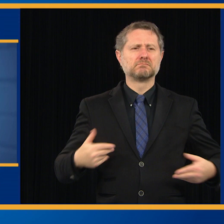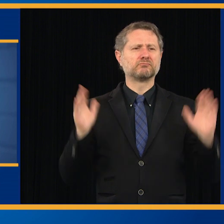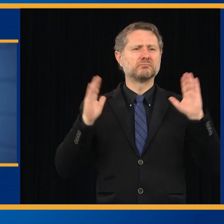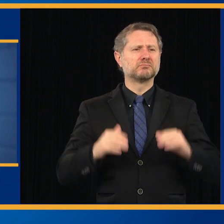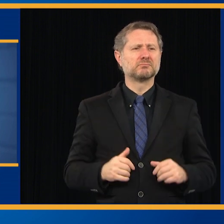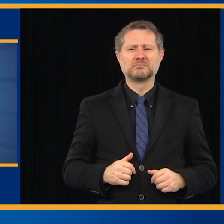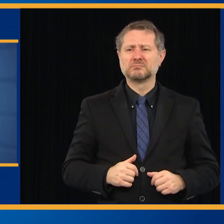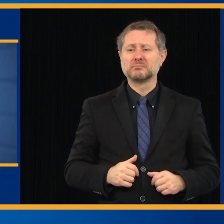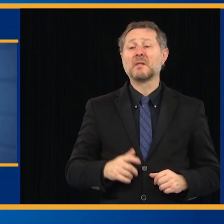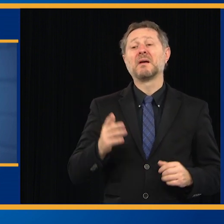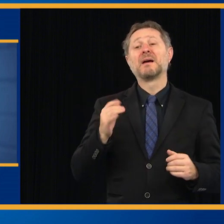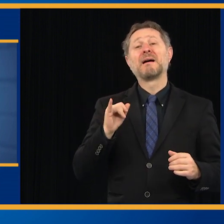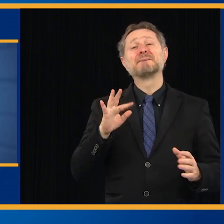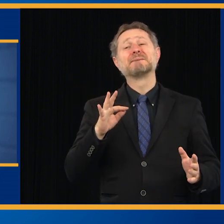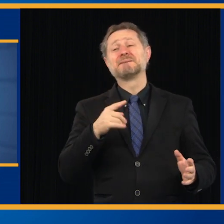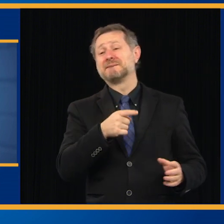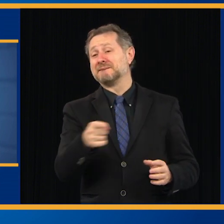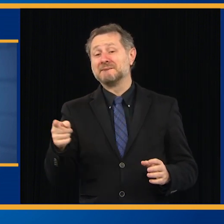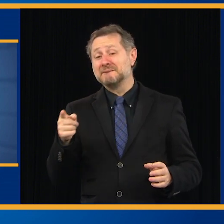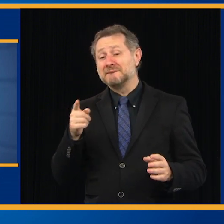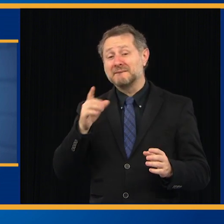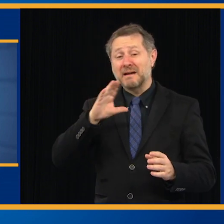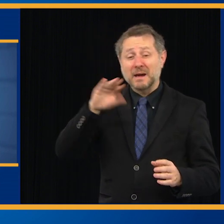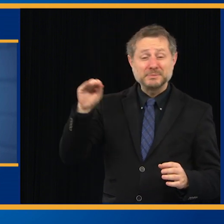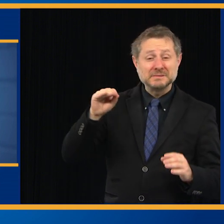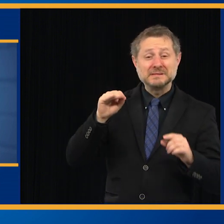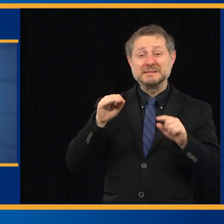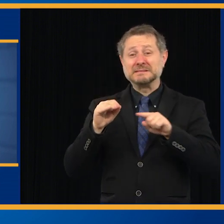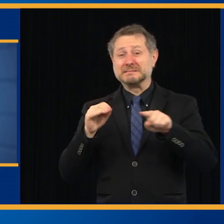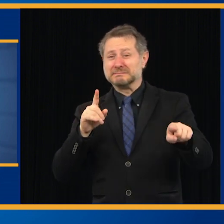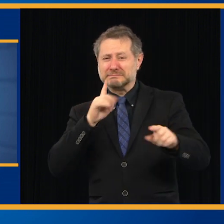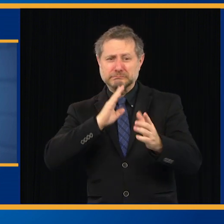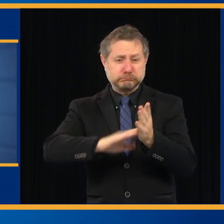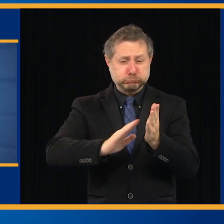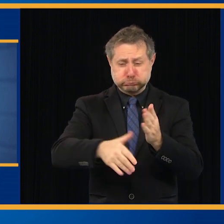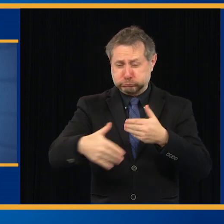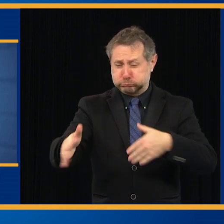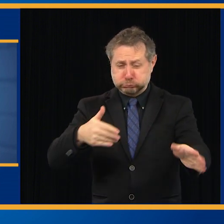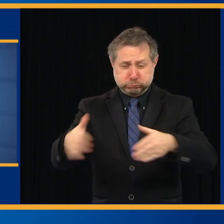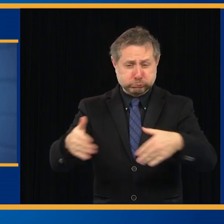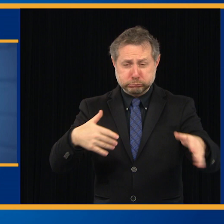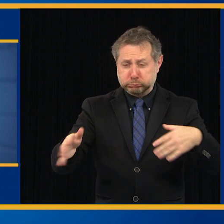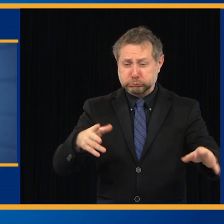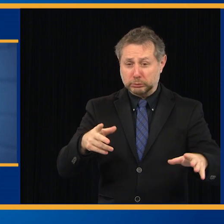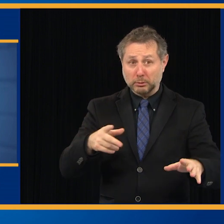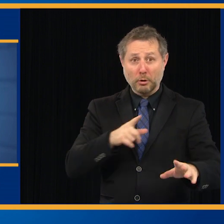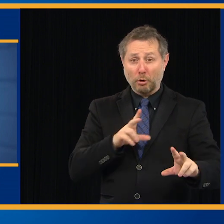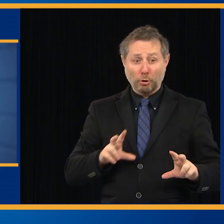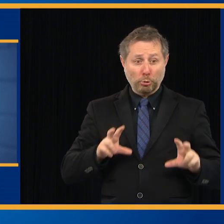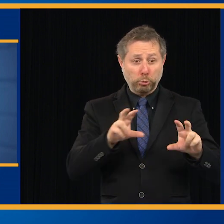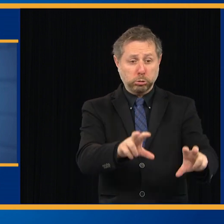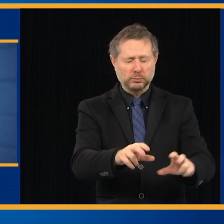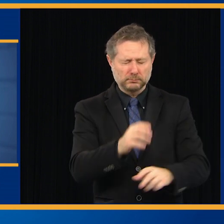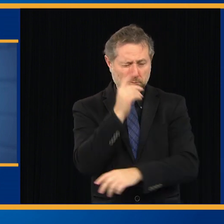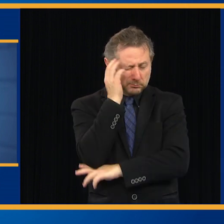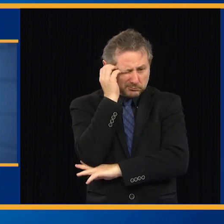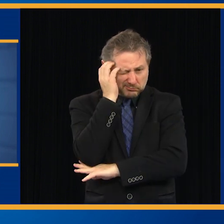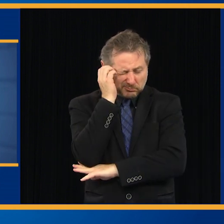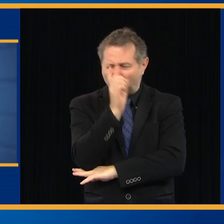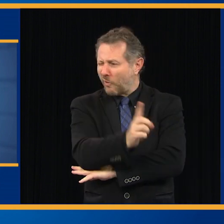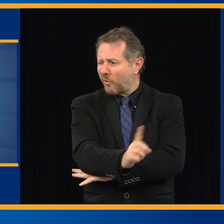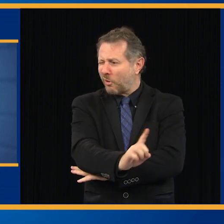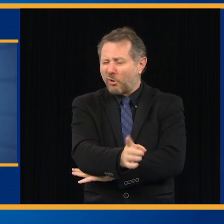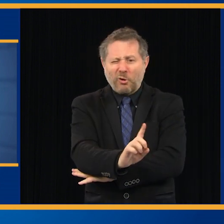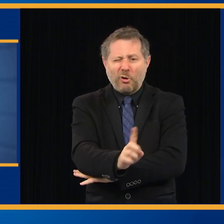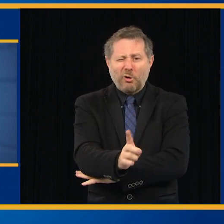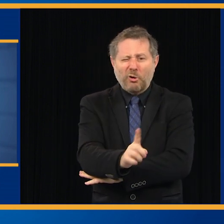no subsidy for any corporation that lays off employees, period. Because I'll tell